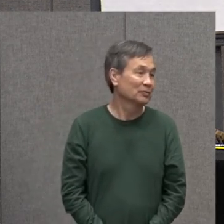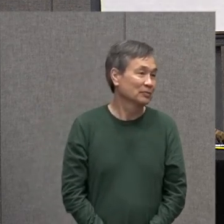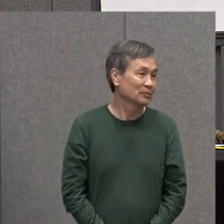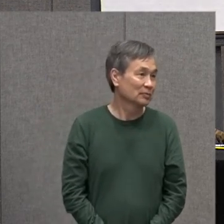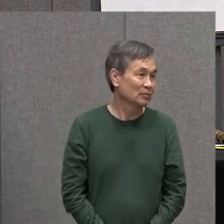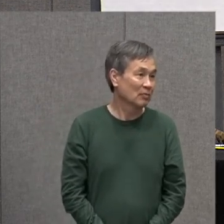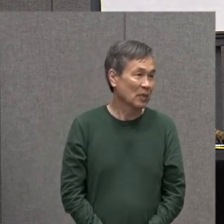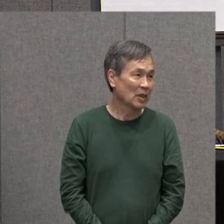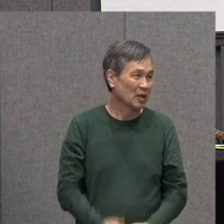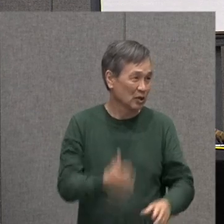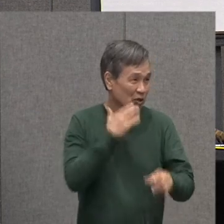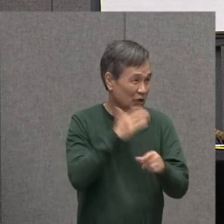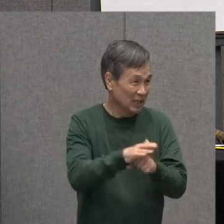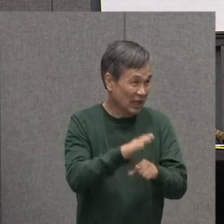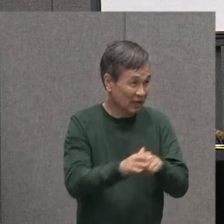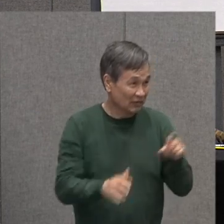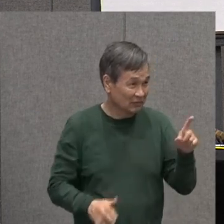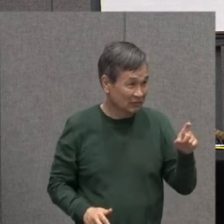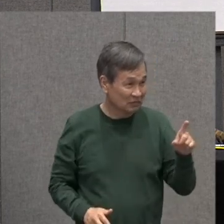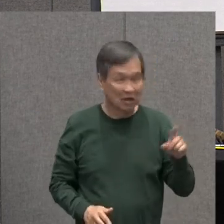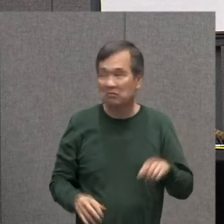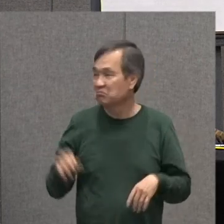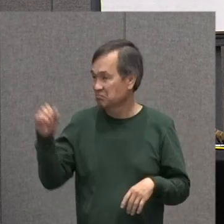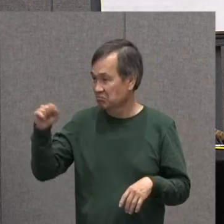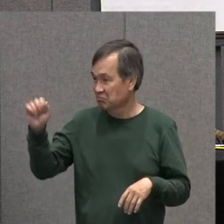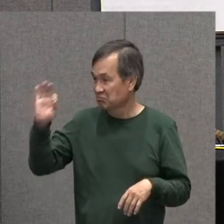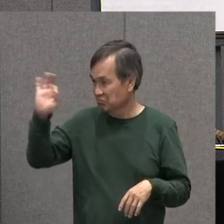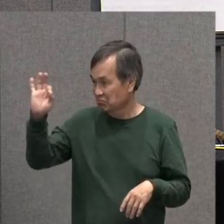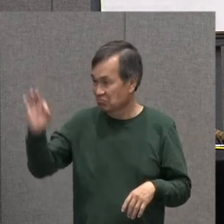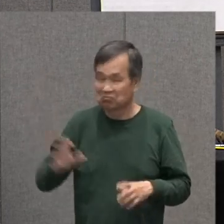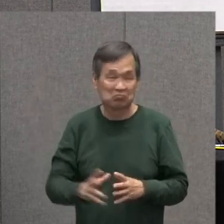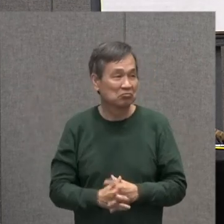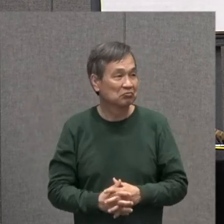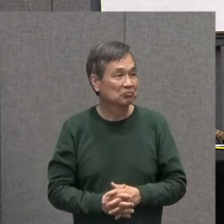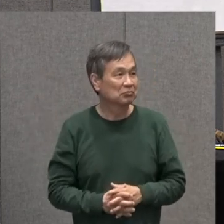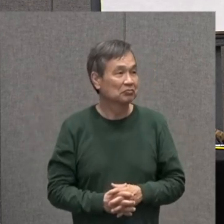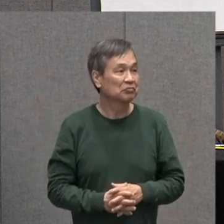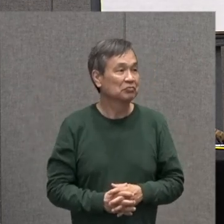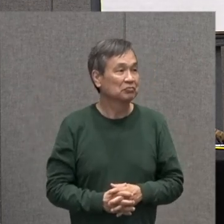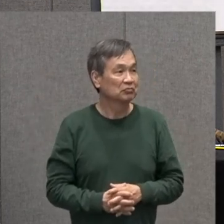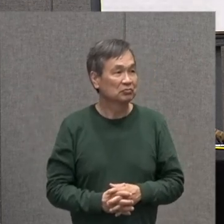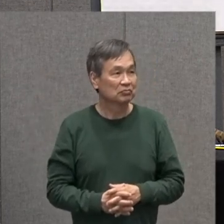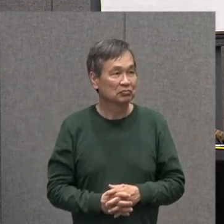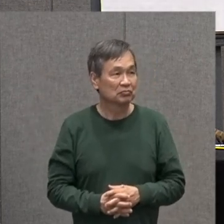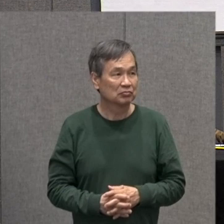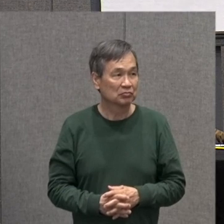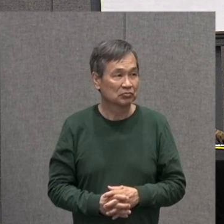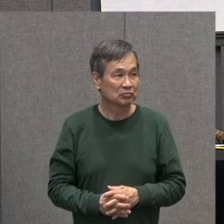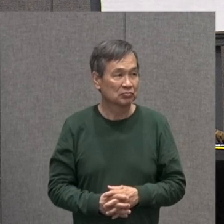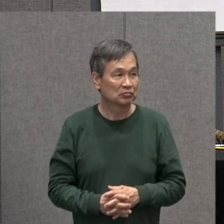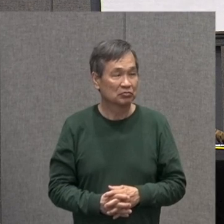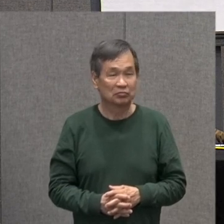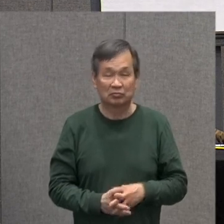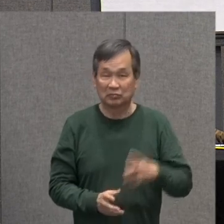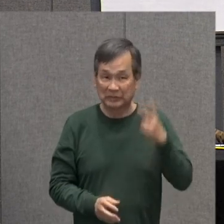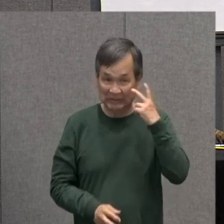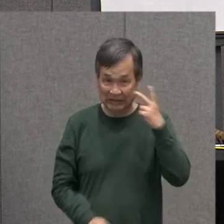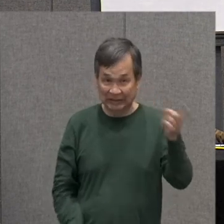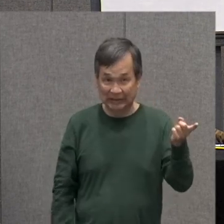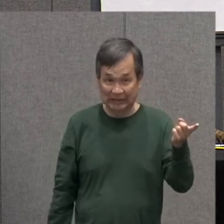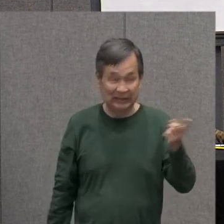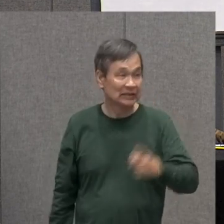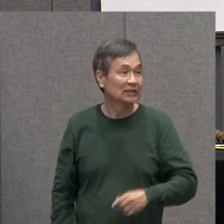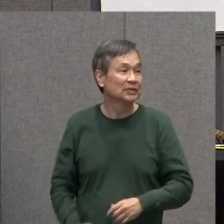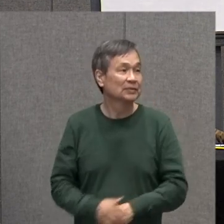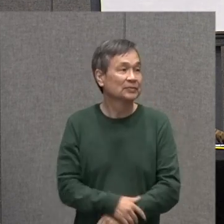of my cuts? I think so. Yes, you are. Okay. All right. So the next thing we're going to do, and you'll notice on a rectangle like this, which is